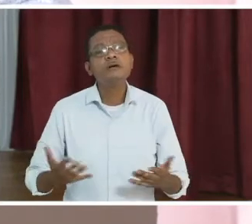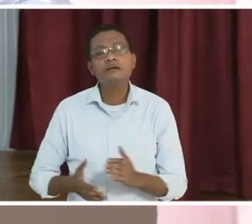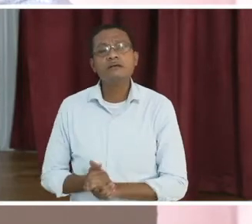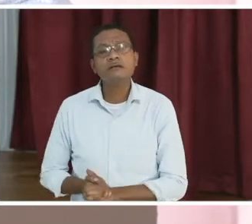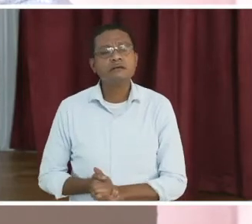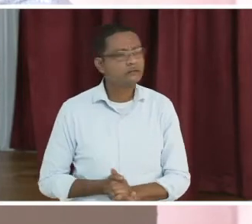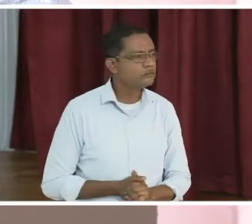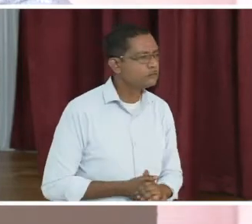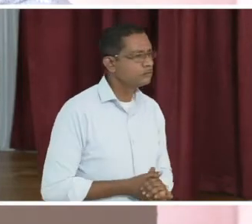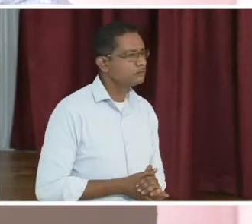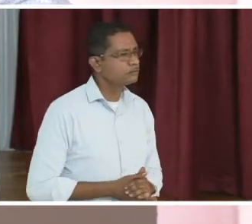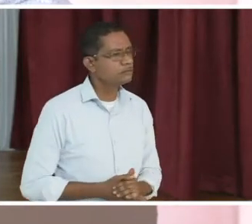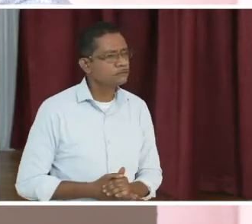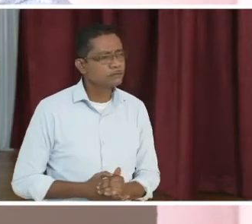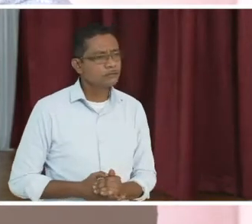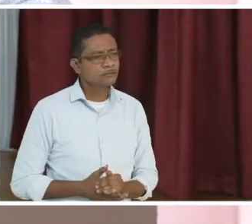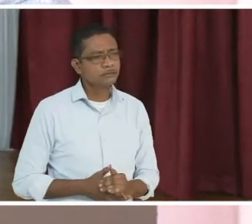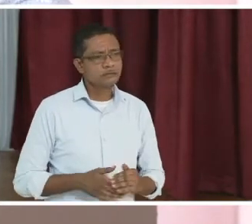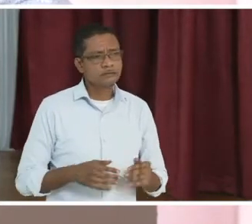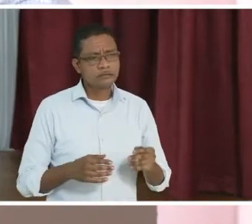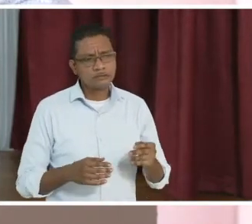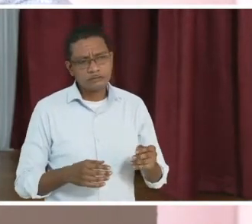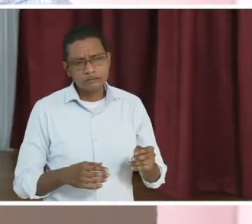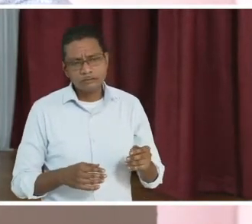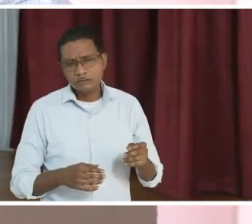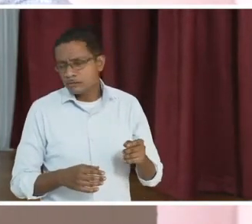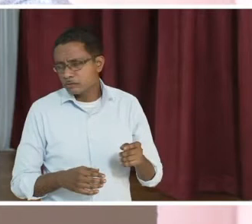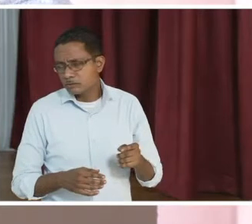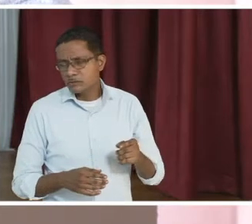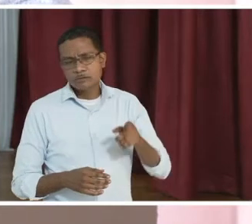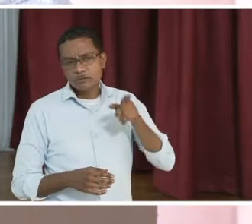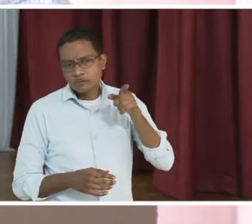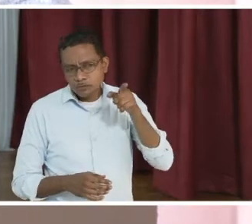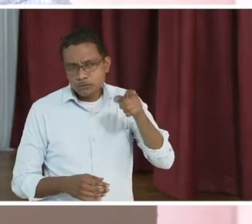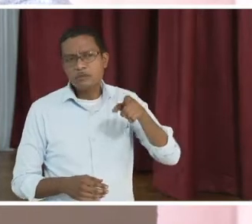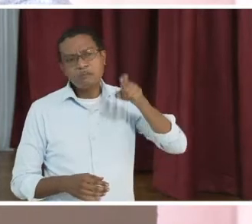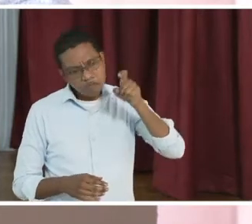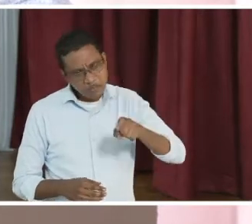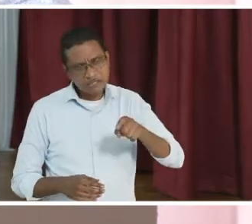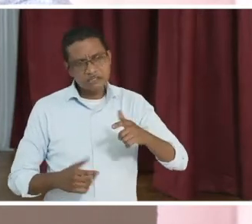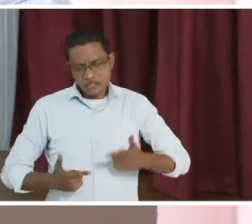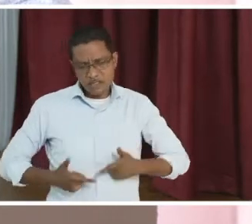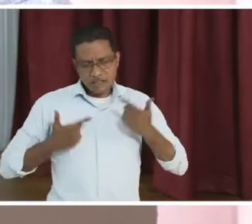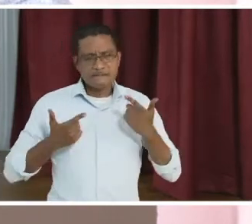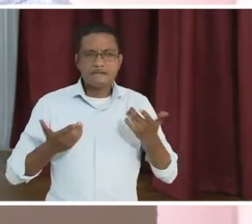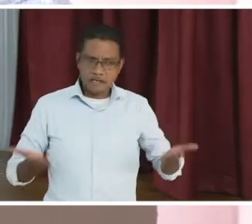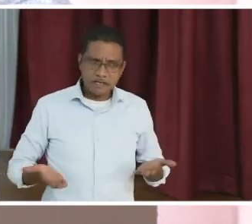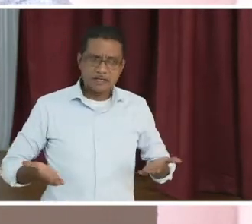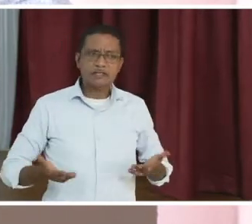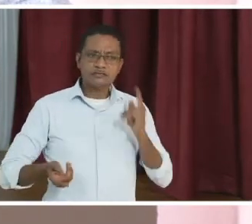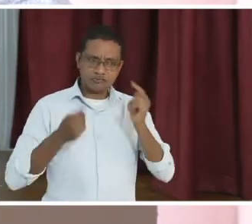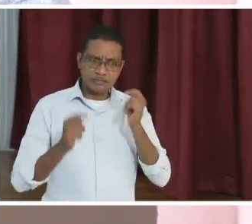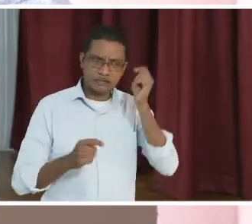to populate or generate your application, you must be a resident or a citizen of Trinidad and Tobago. You